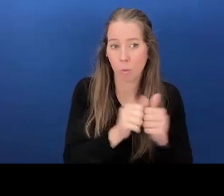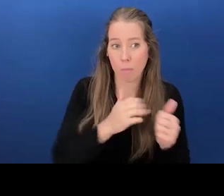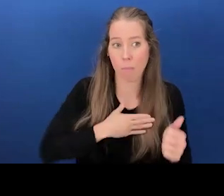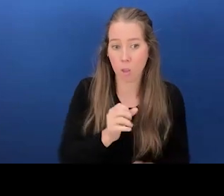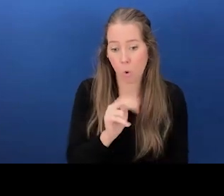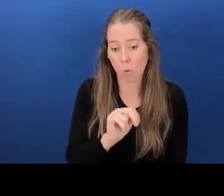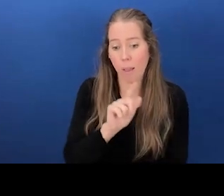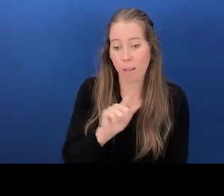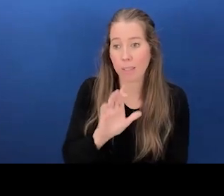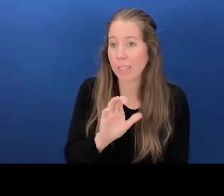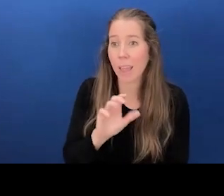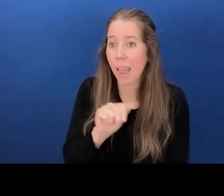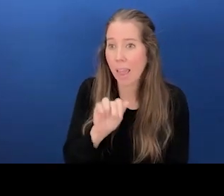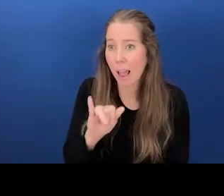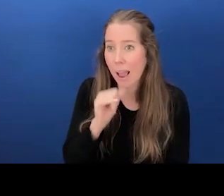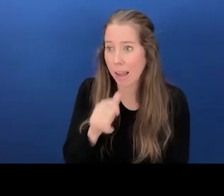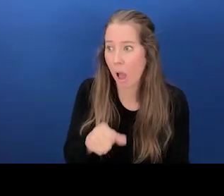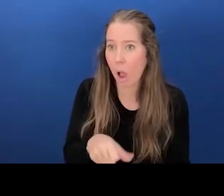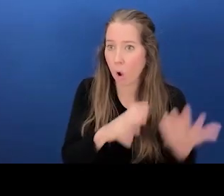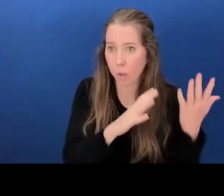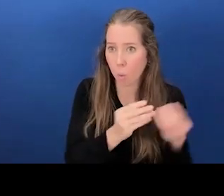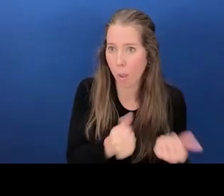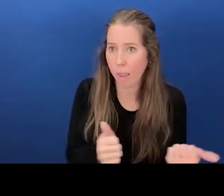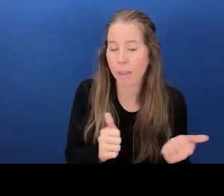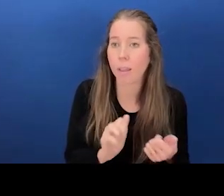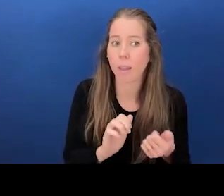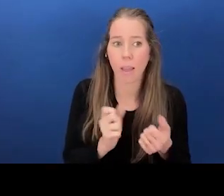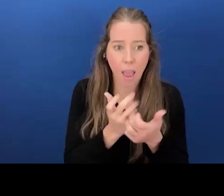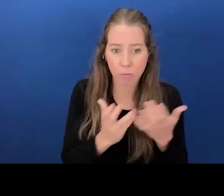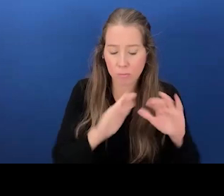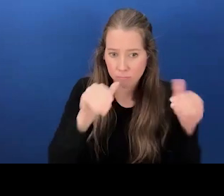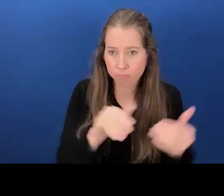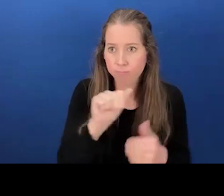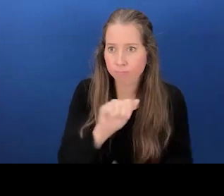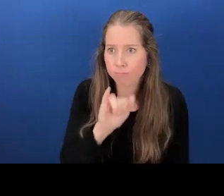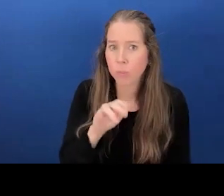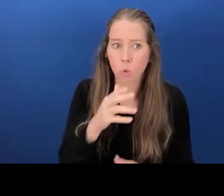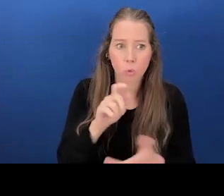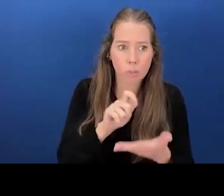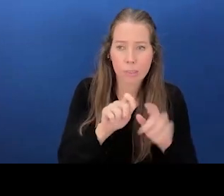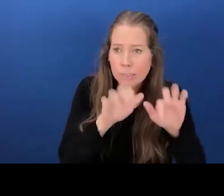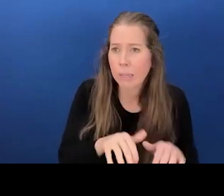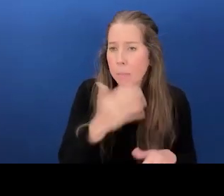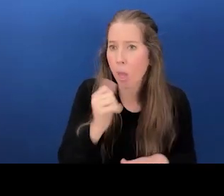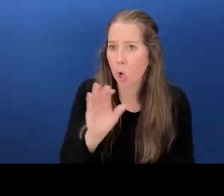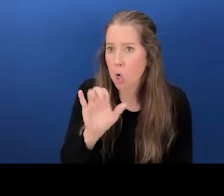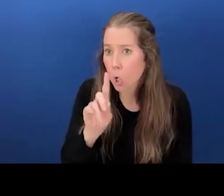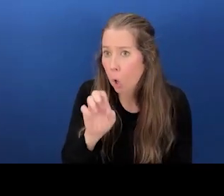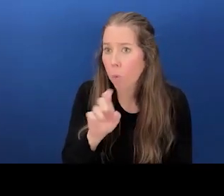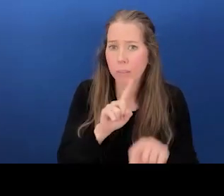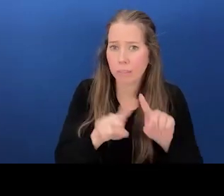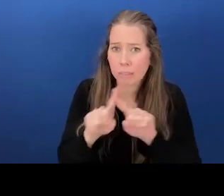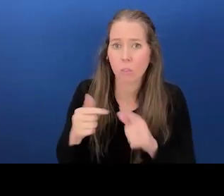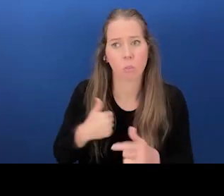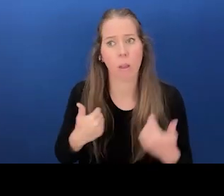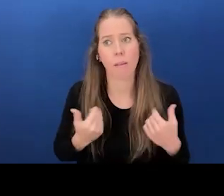going away. Everything is how do we use AI to make product, or how do we use AI to write better code? So I have a great many